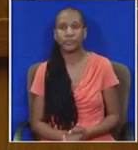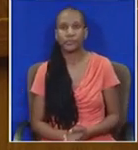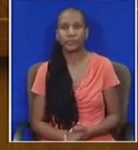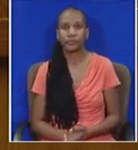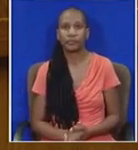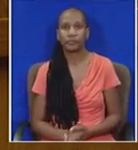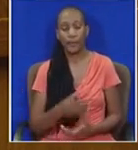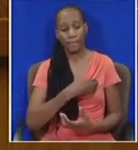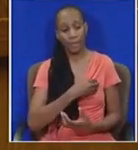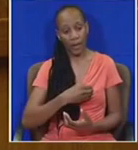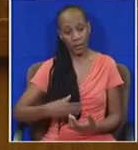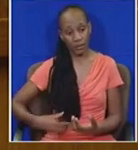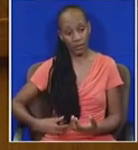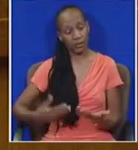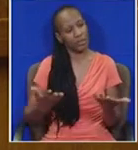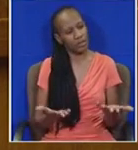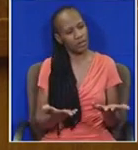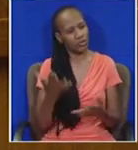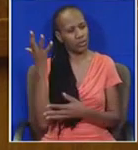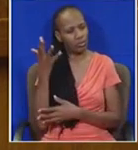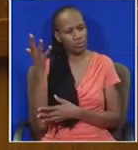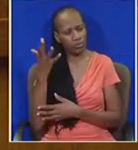The President spoke about